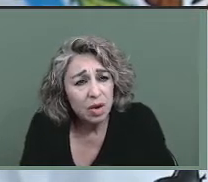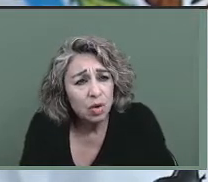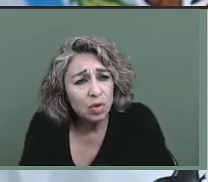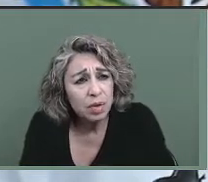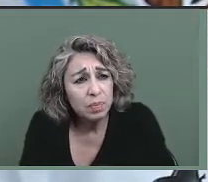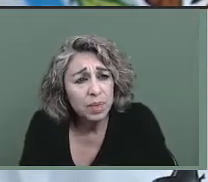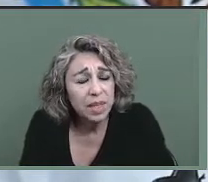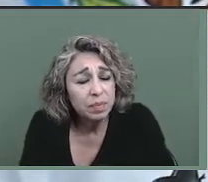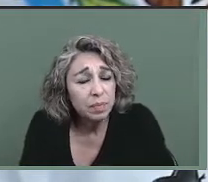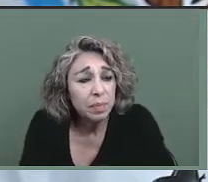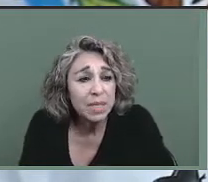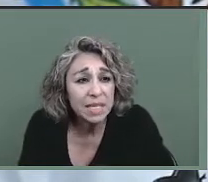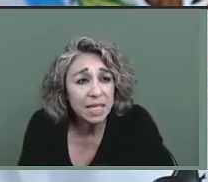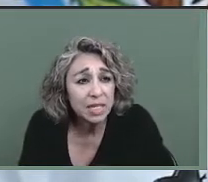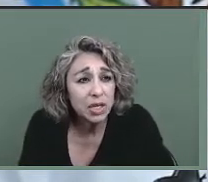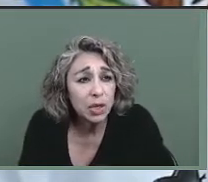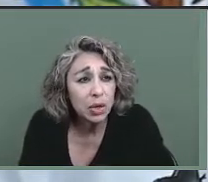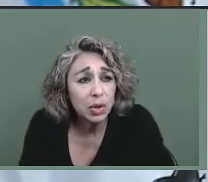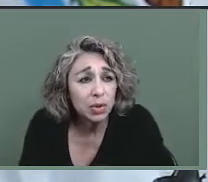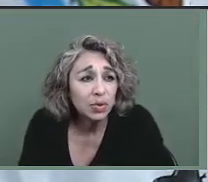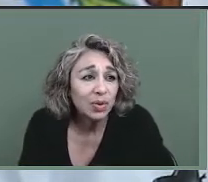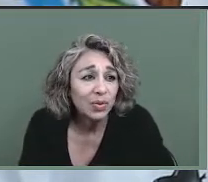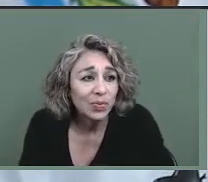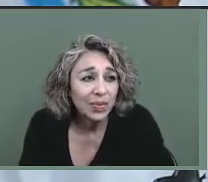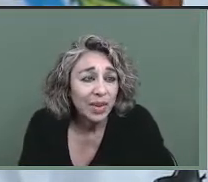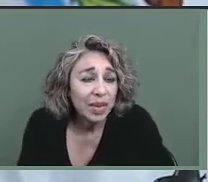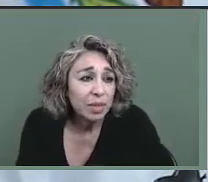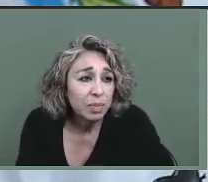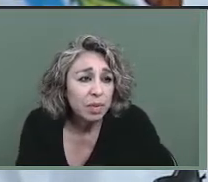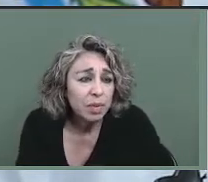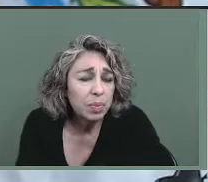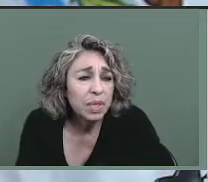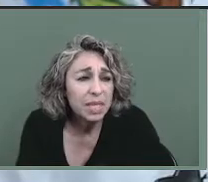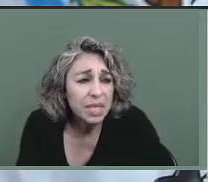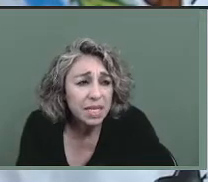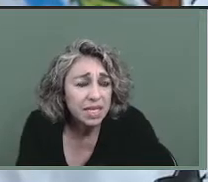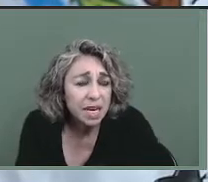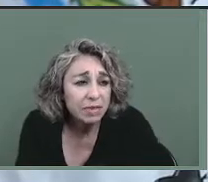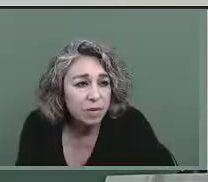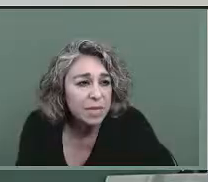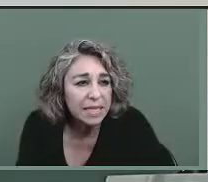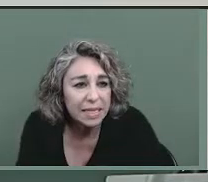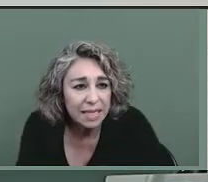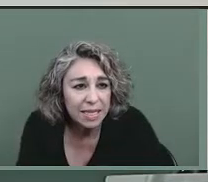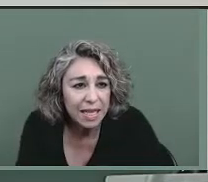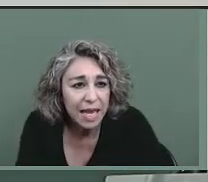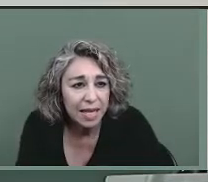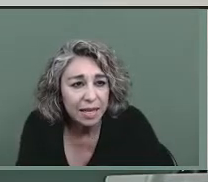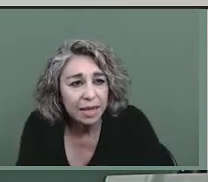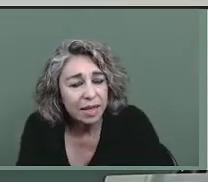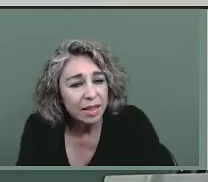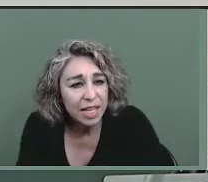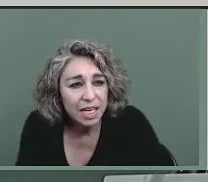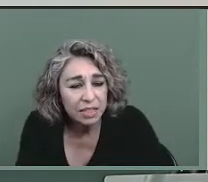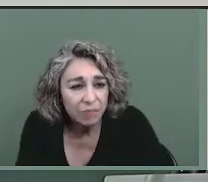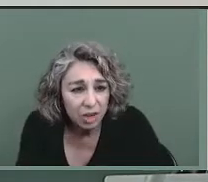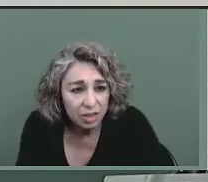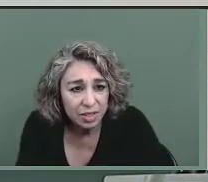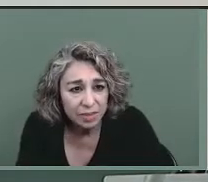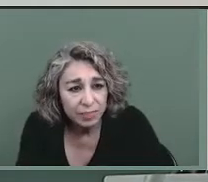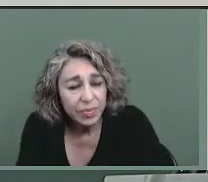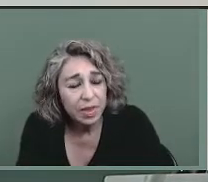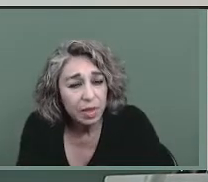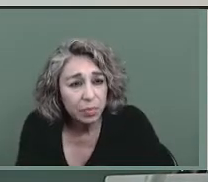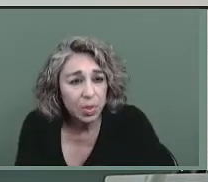say, but the president doesn't know. The president is not informed. He says that's a lie. That is